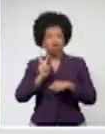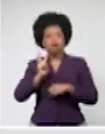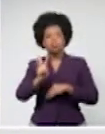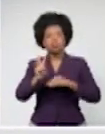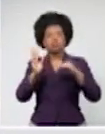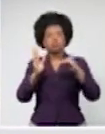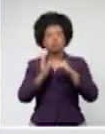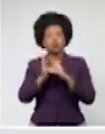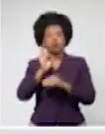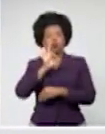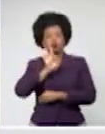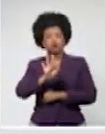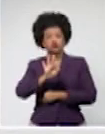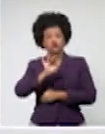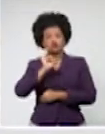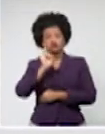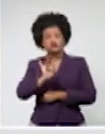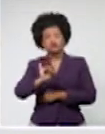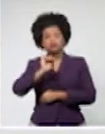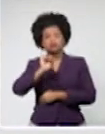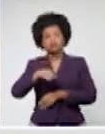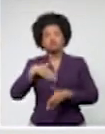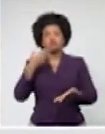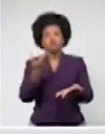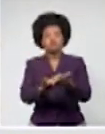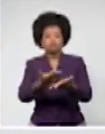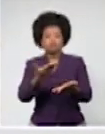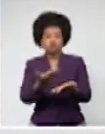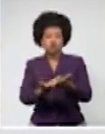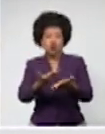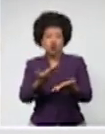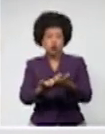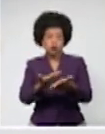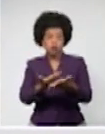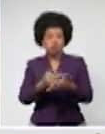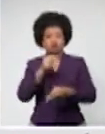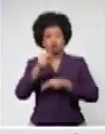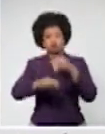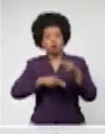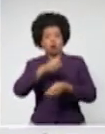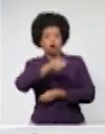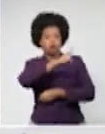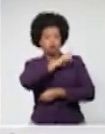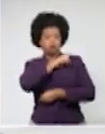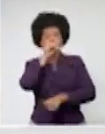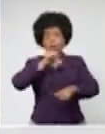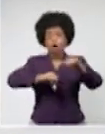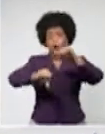3,876 at the molecular biology laboratories. At the Tropical Medicine Institute Pedro Curie,